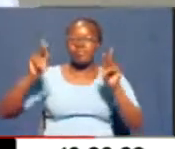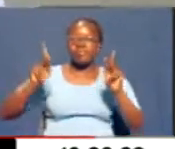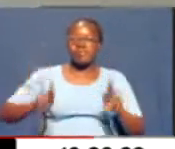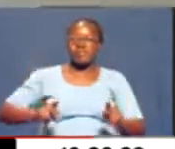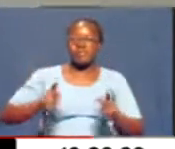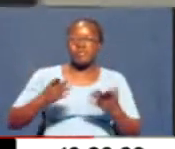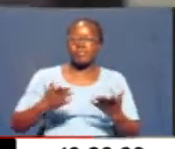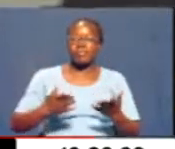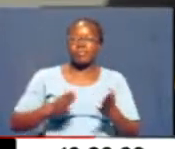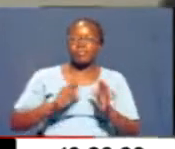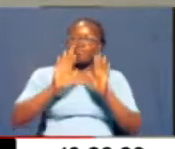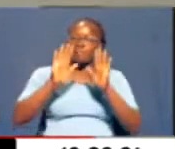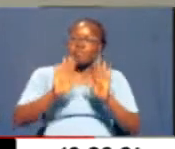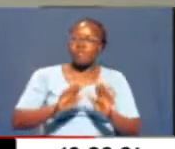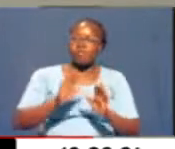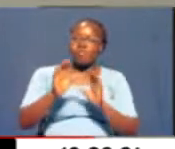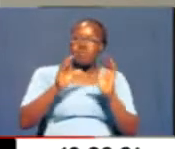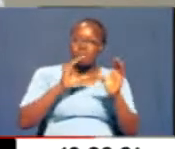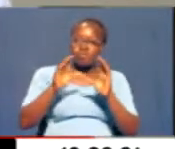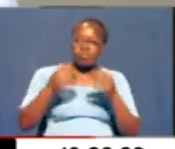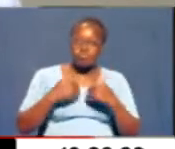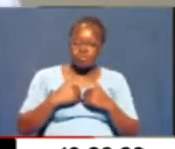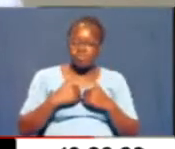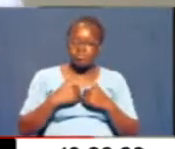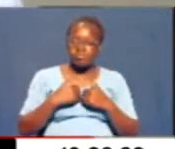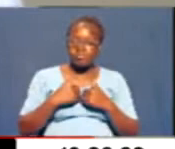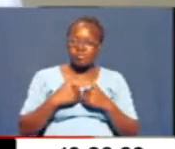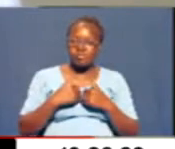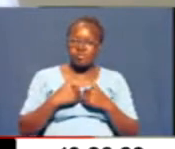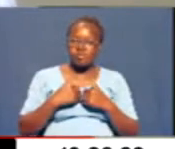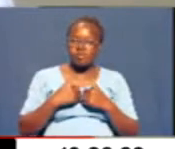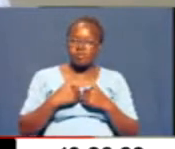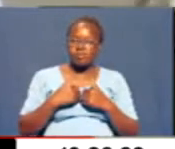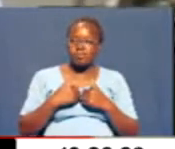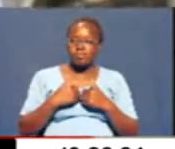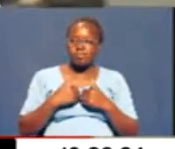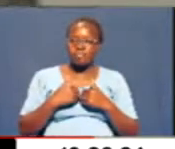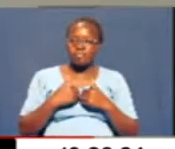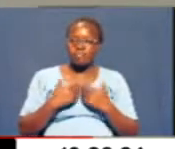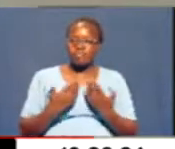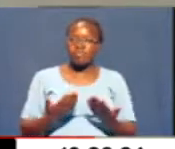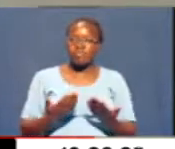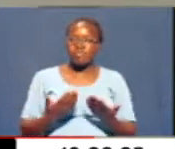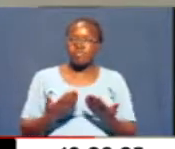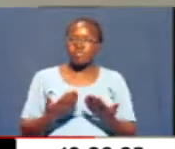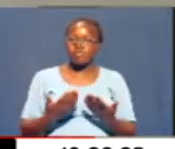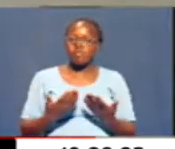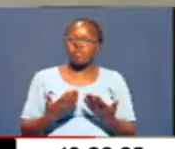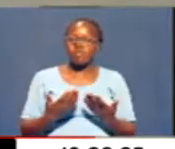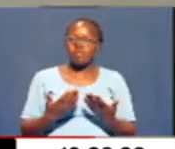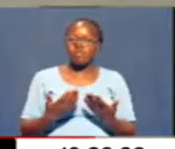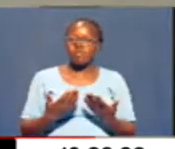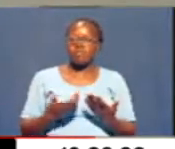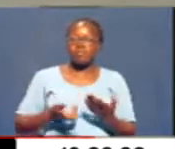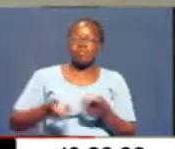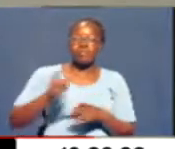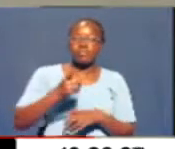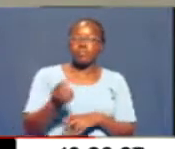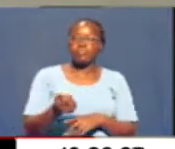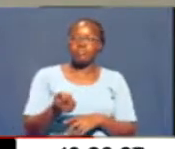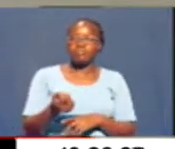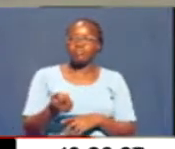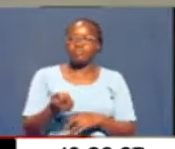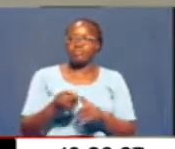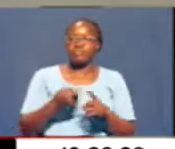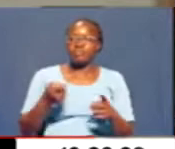wonderful conversation you are having there right in the studio. And at this point, Safina, you'll allow me to chip in with the perspective from